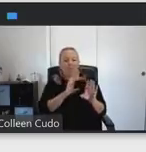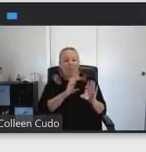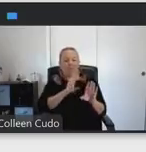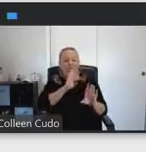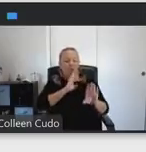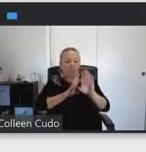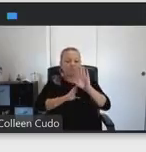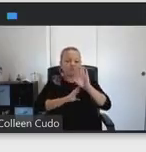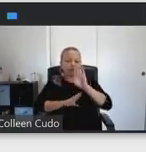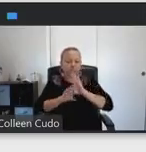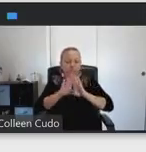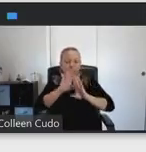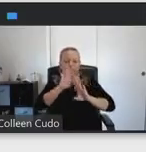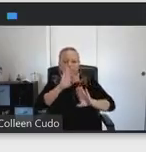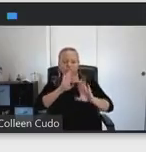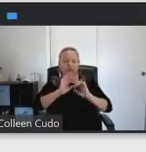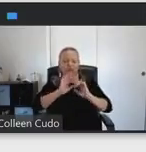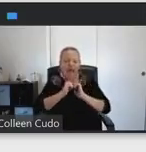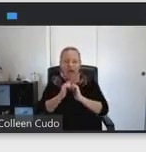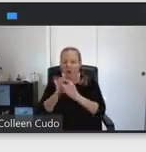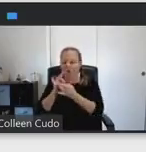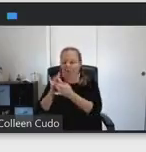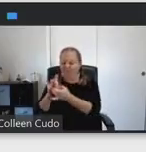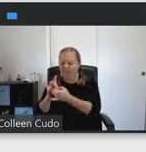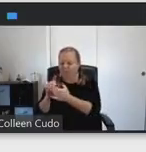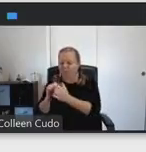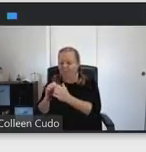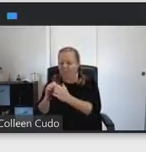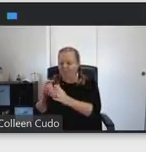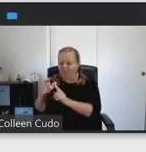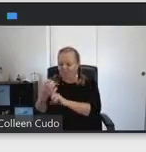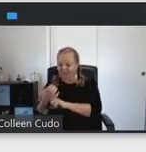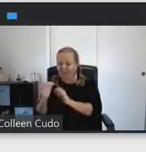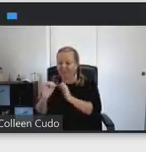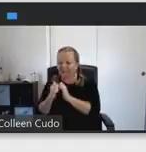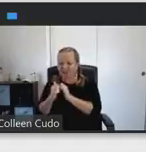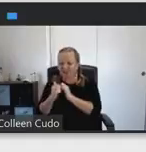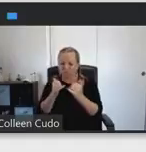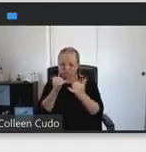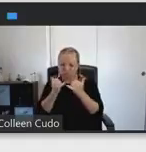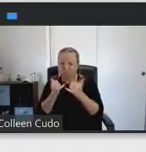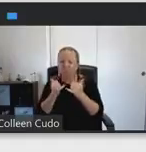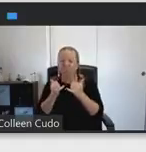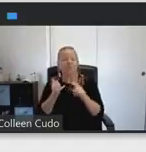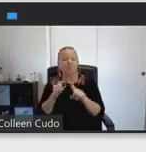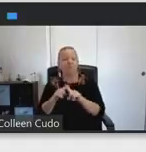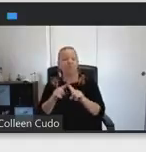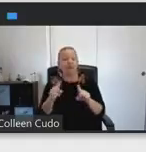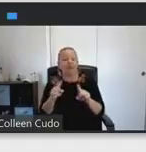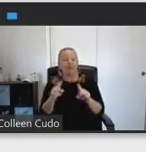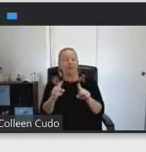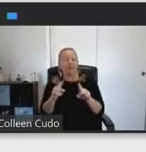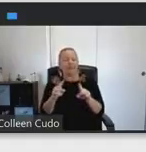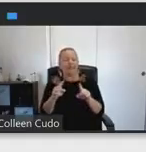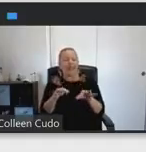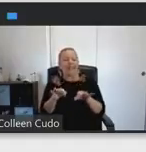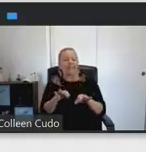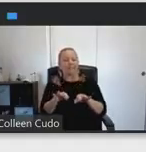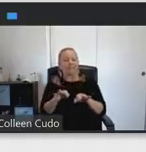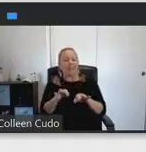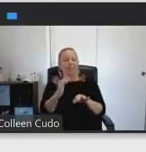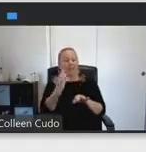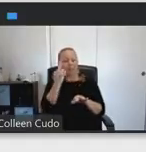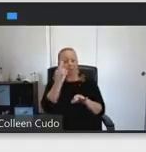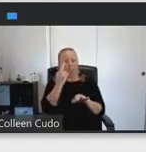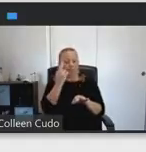our ability to connect with cases and contacts quickly. But I wanted to talk about why we've struggled with that in the past few weeks so